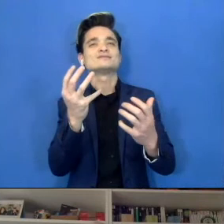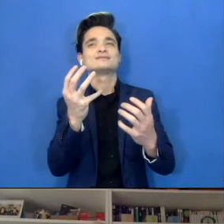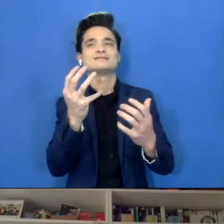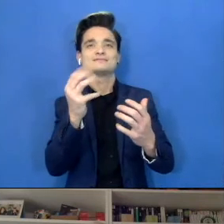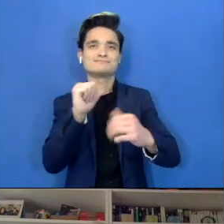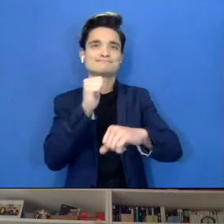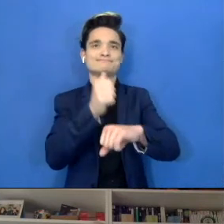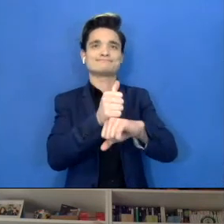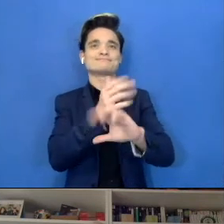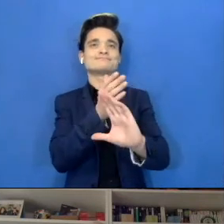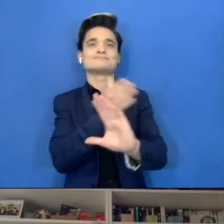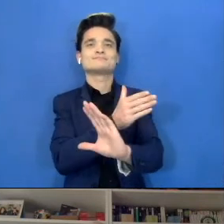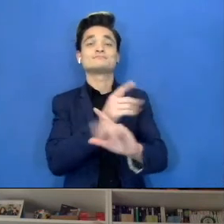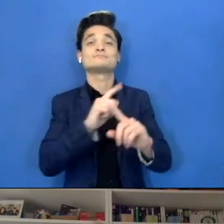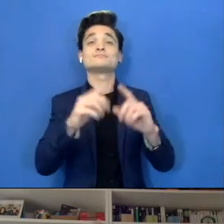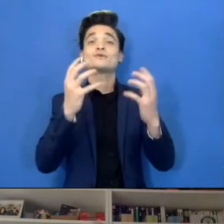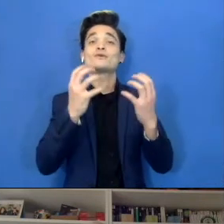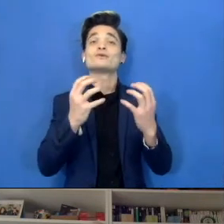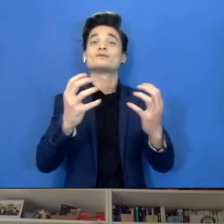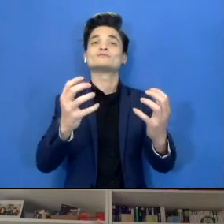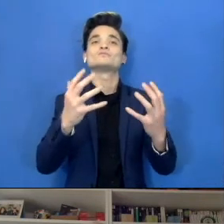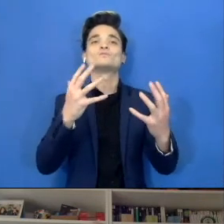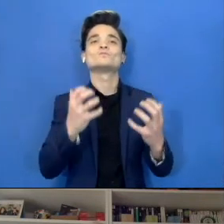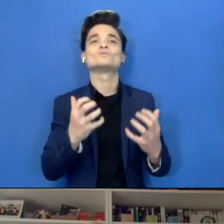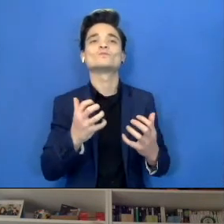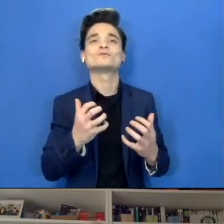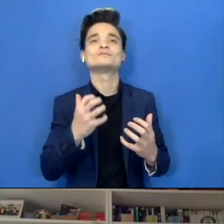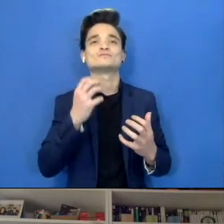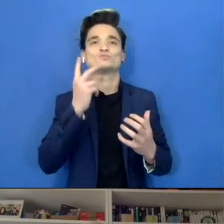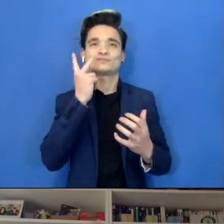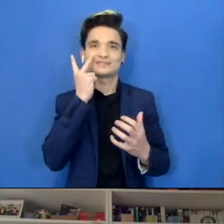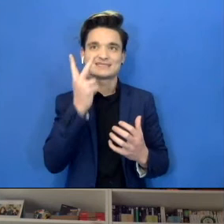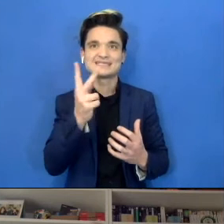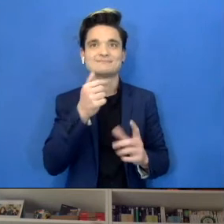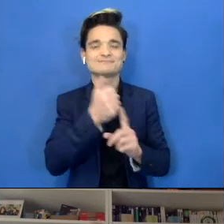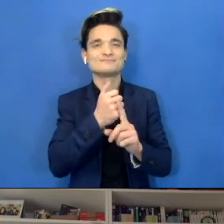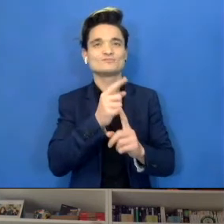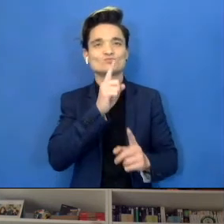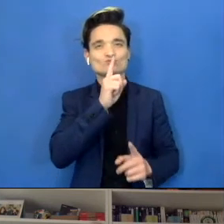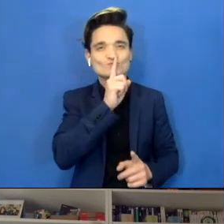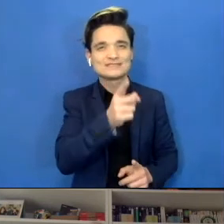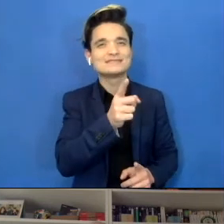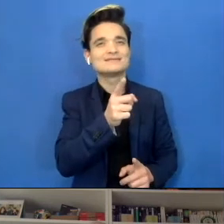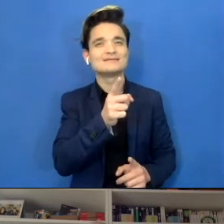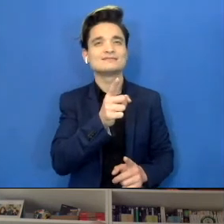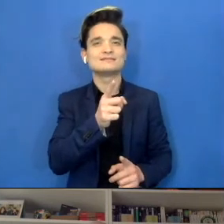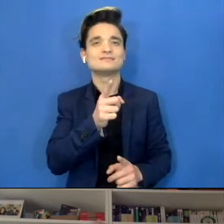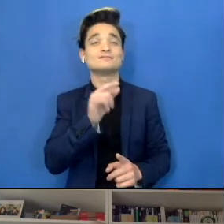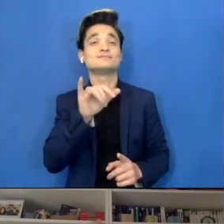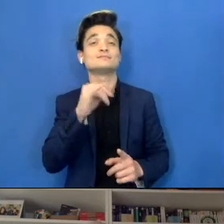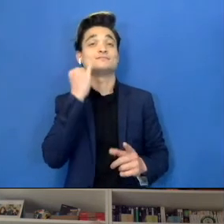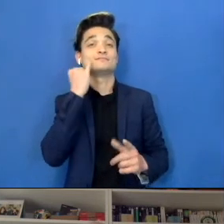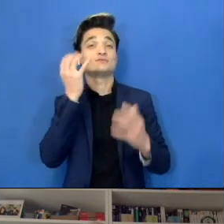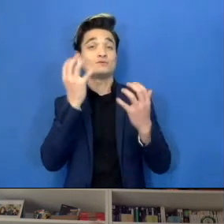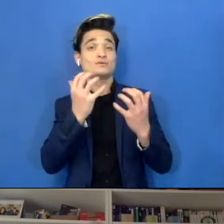true. Mm-hmm. If two characters kisses for real, the audience say, oh, they are the